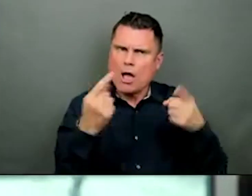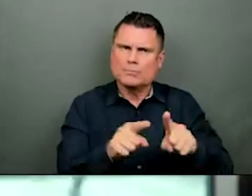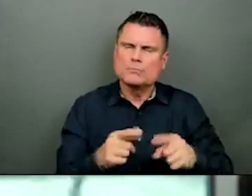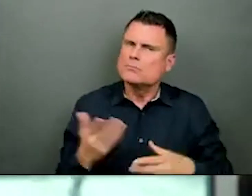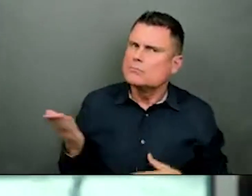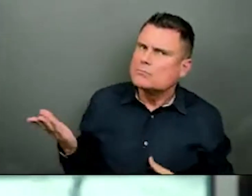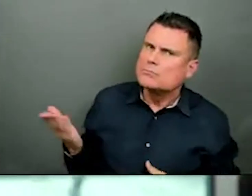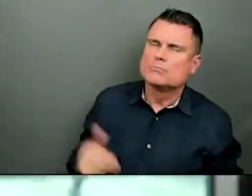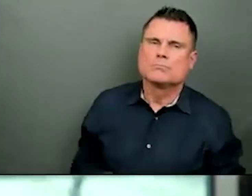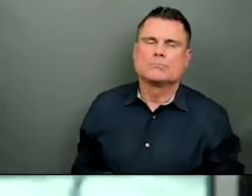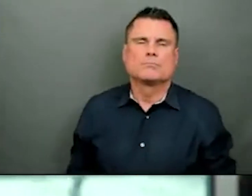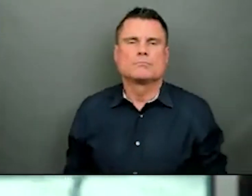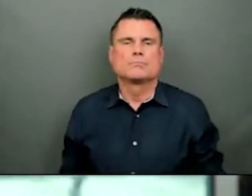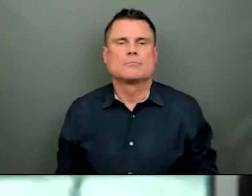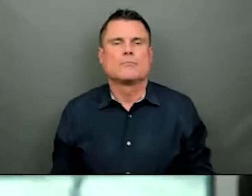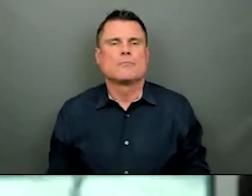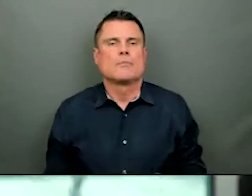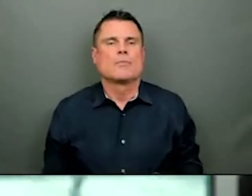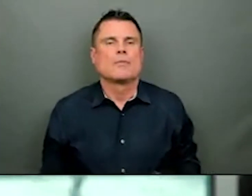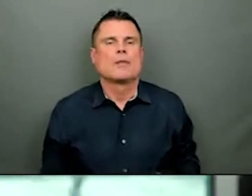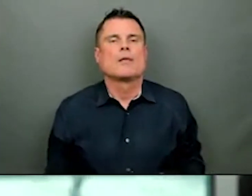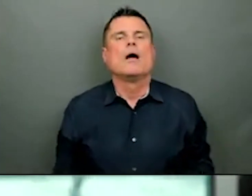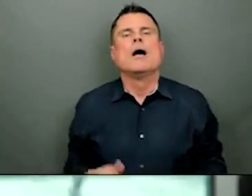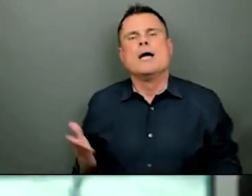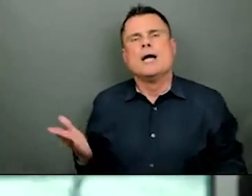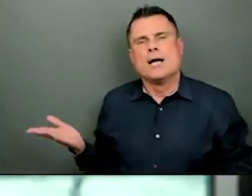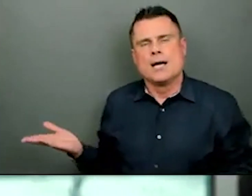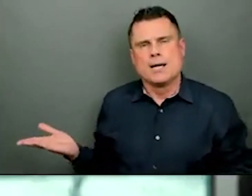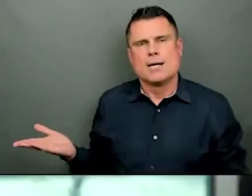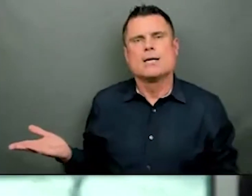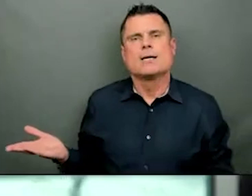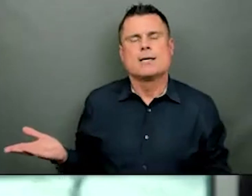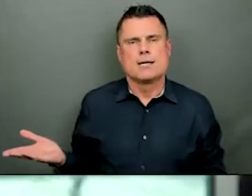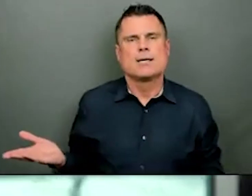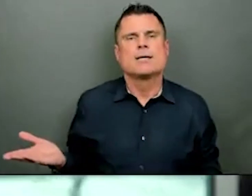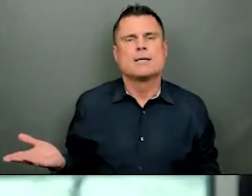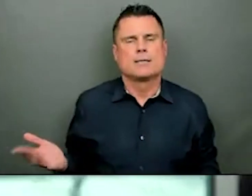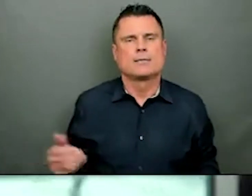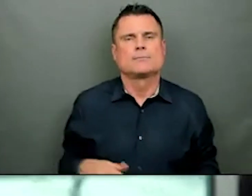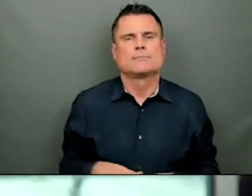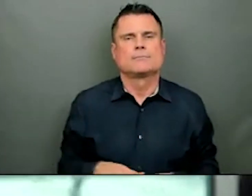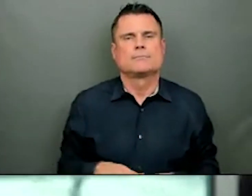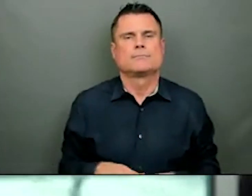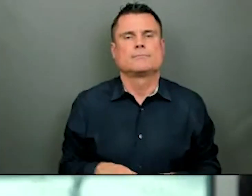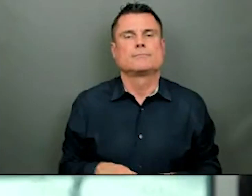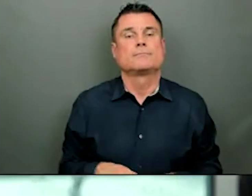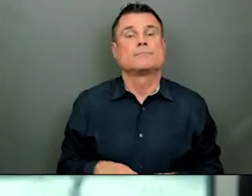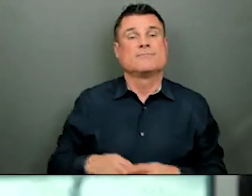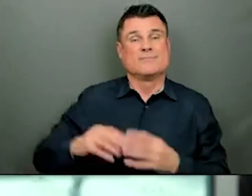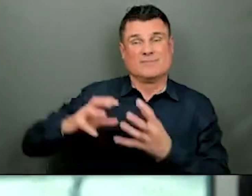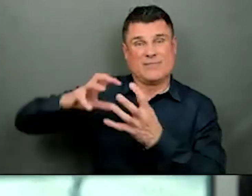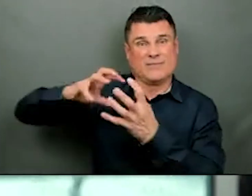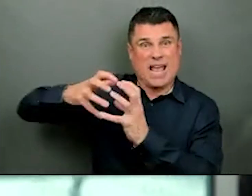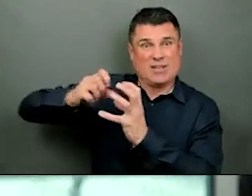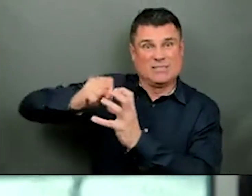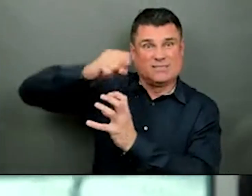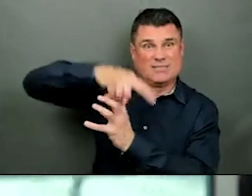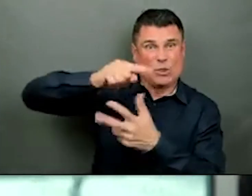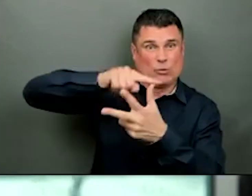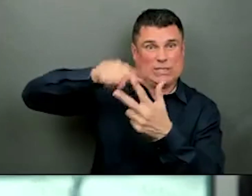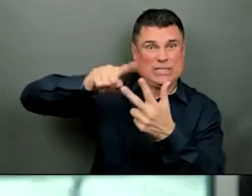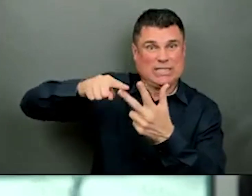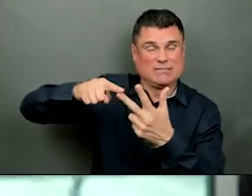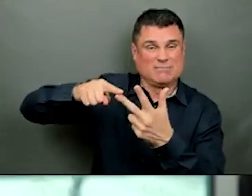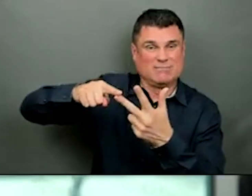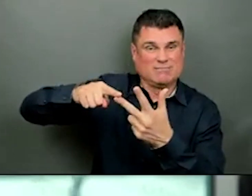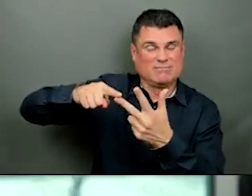because it's the whole genome sequencing is only run periodically during the week, and